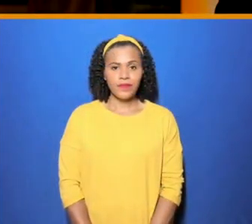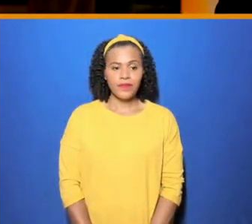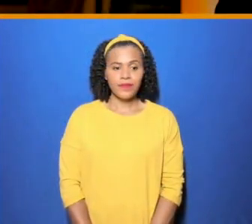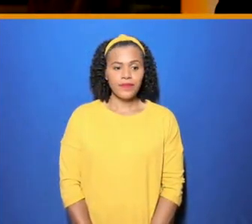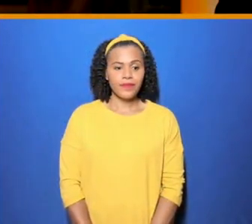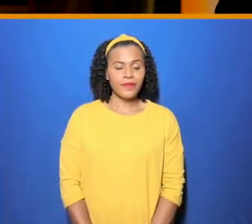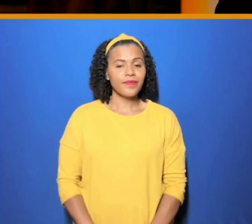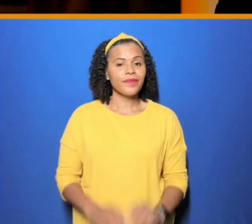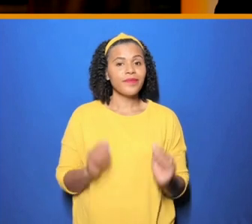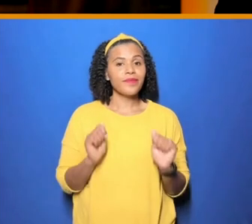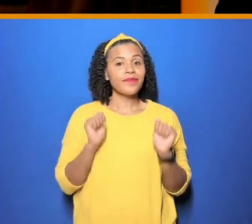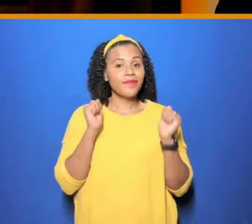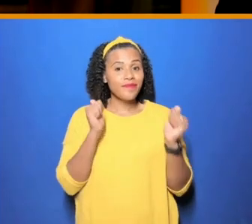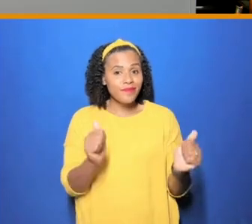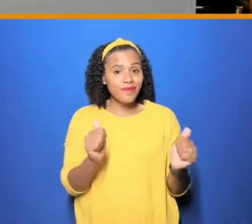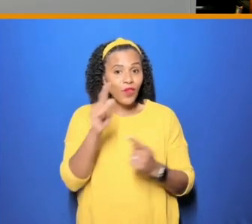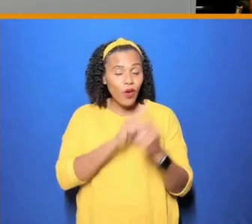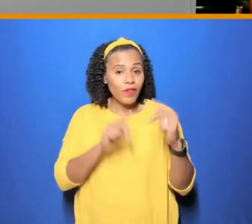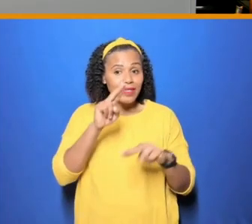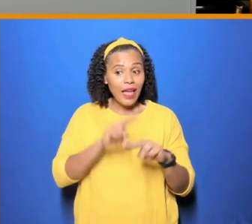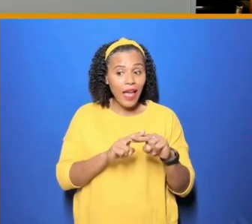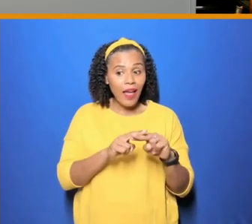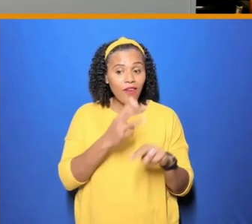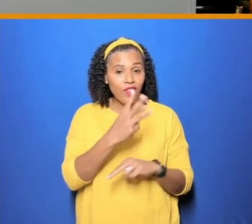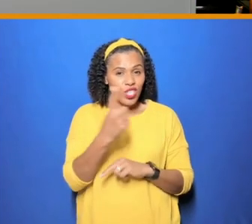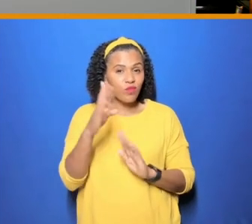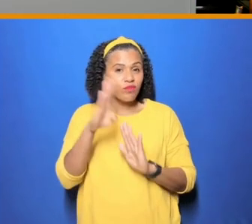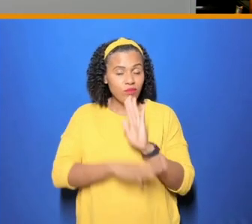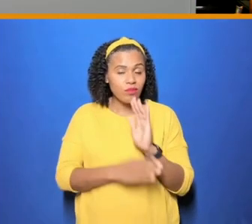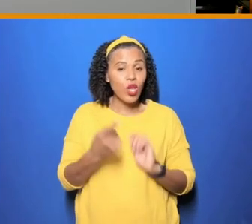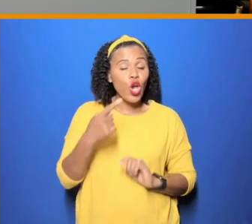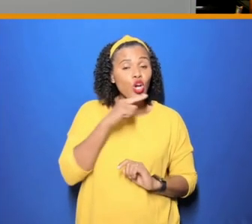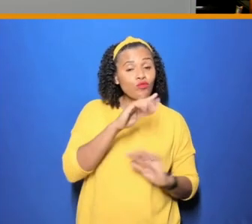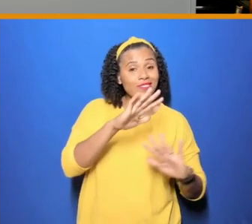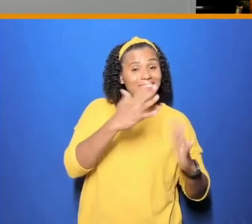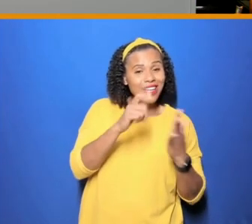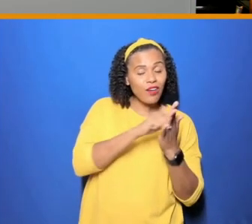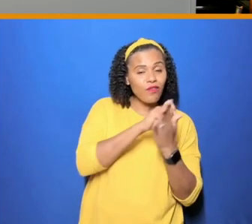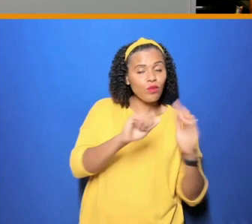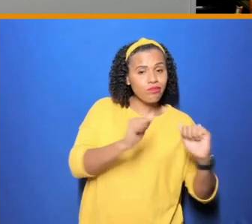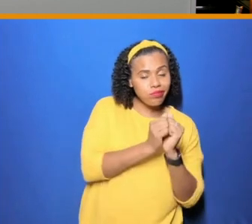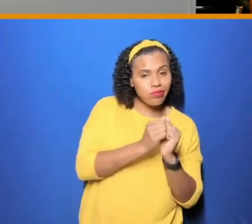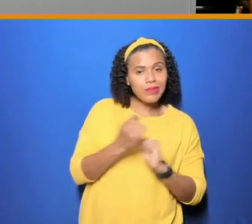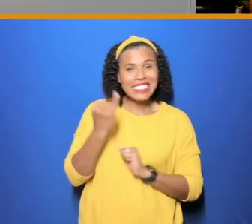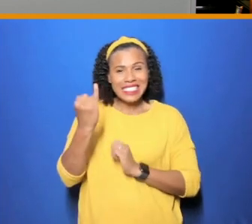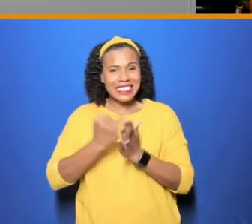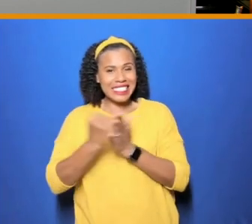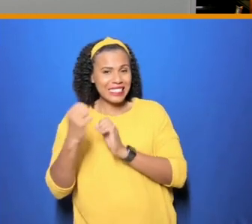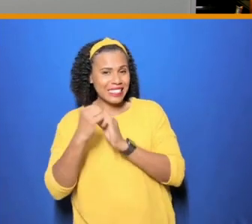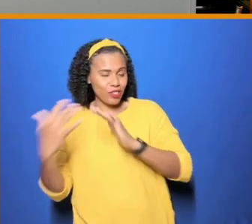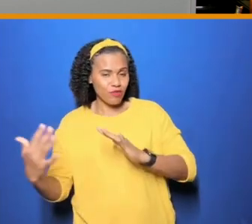Okay, Conference. F31 has been passed by 110 votes to 6. They were the rules for bodies. We now move